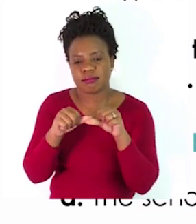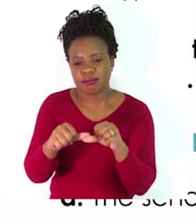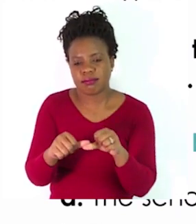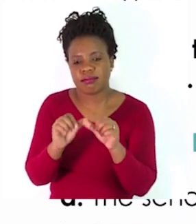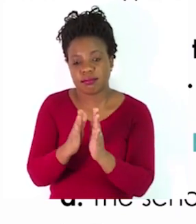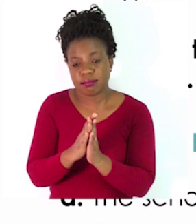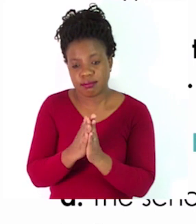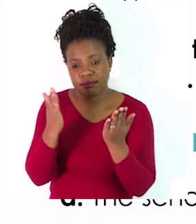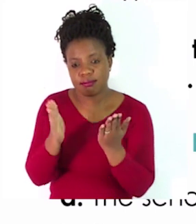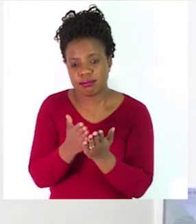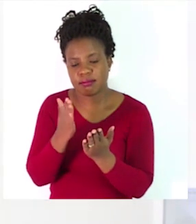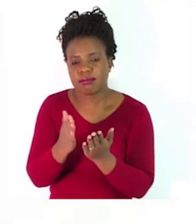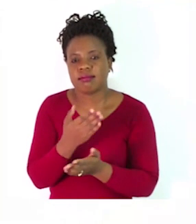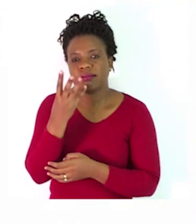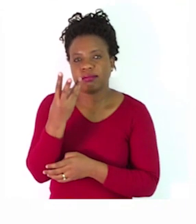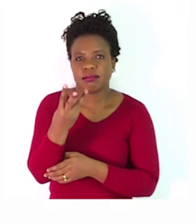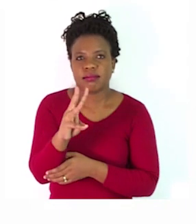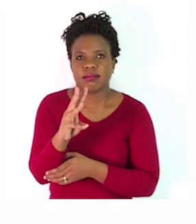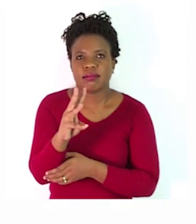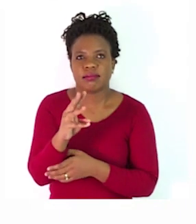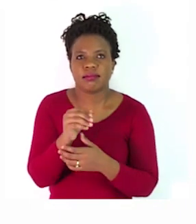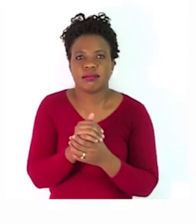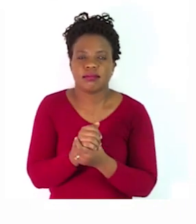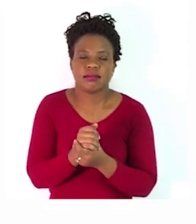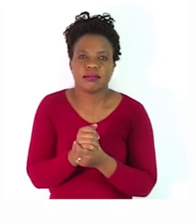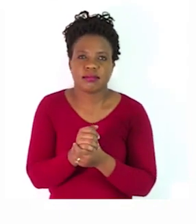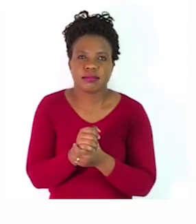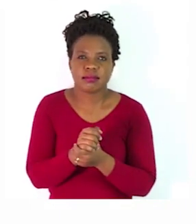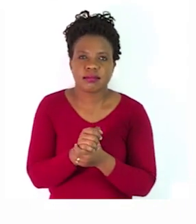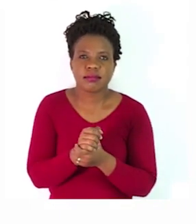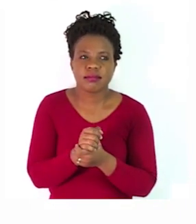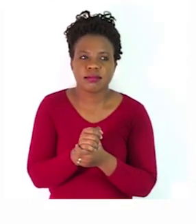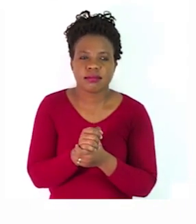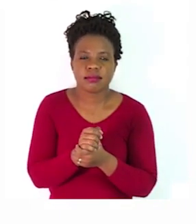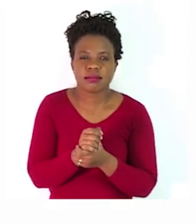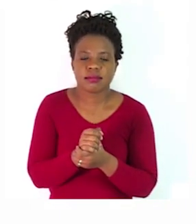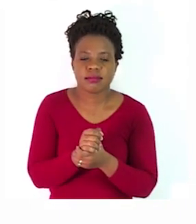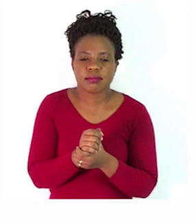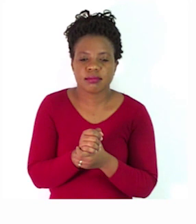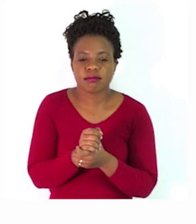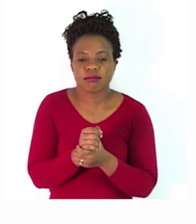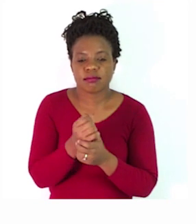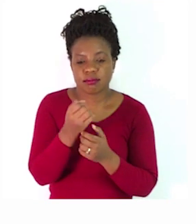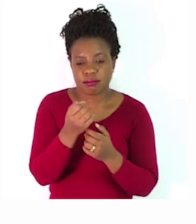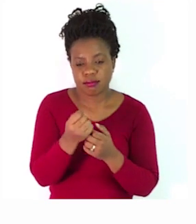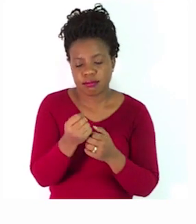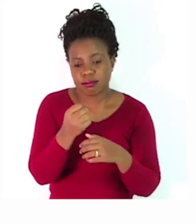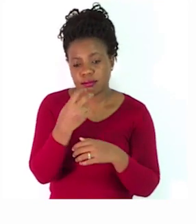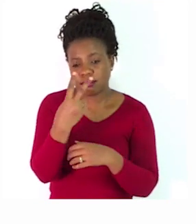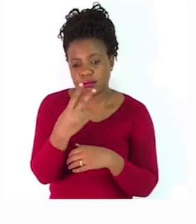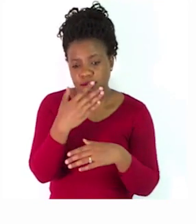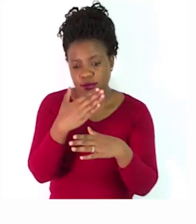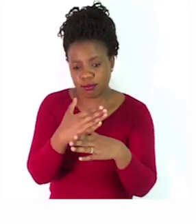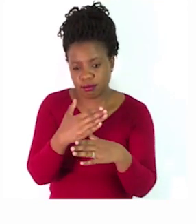6. Page 6 has two activities, which is